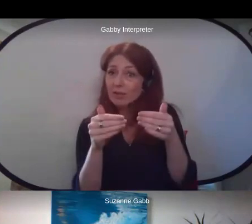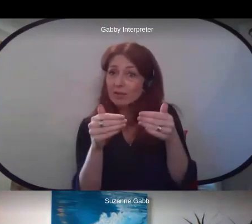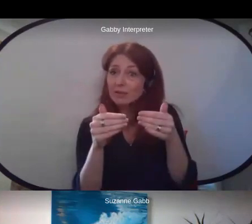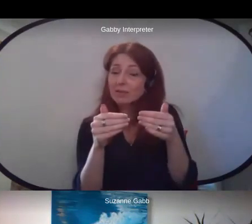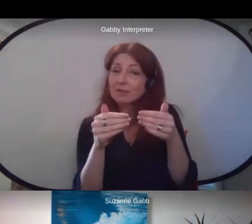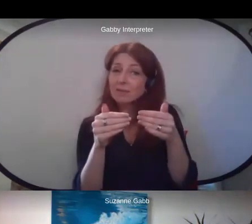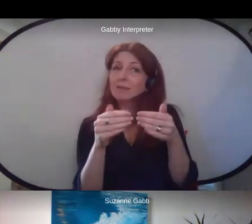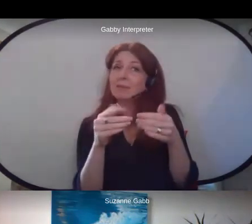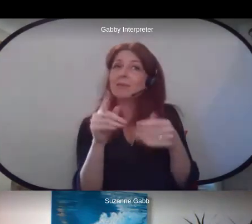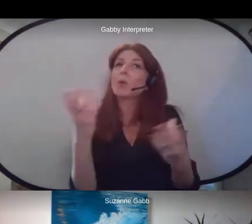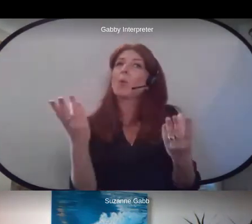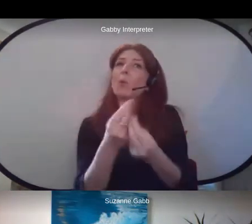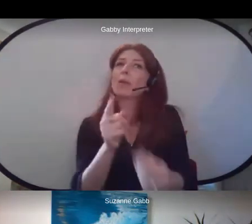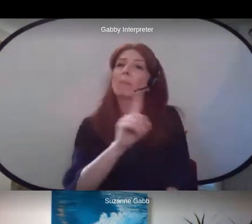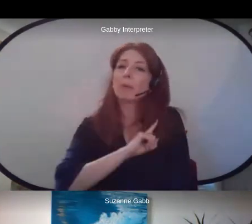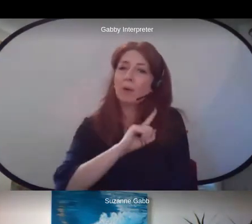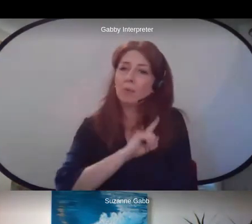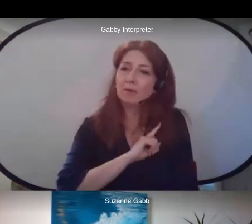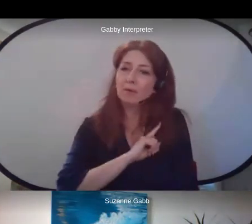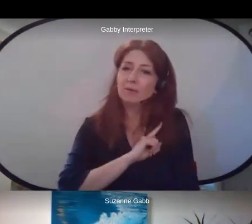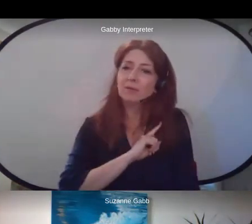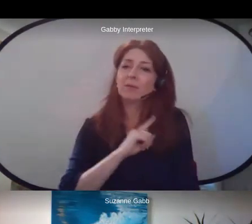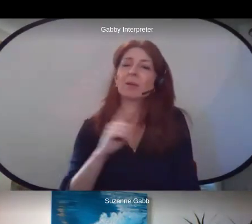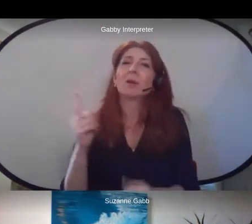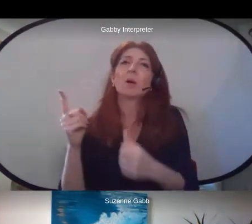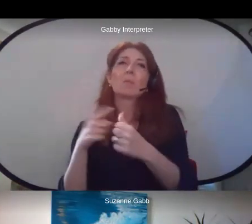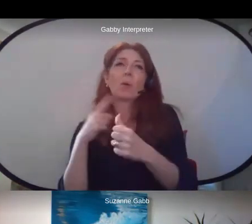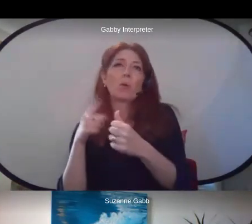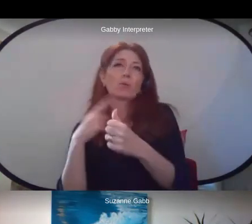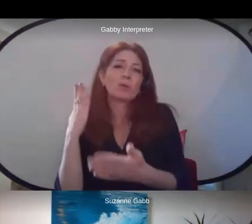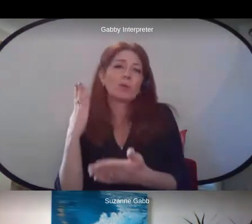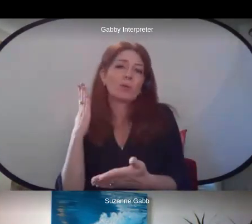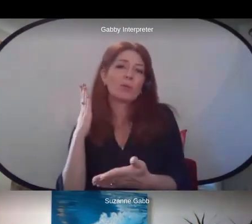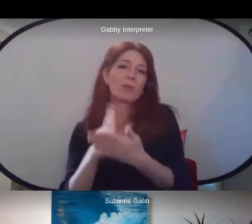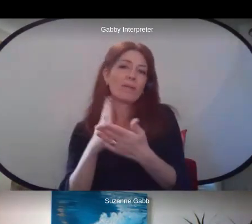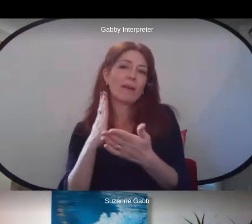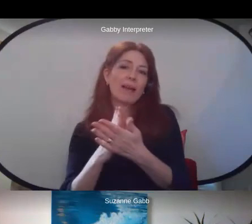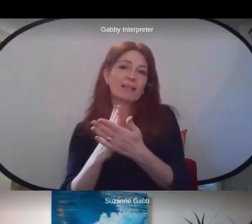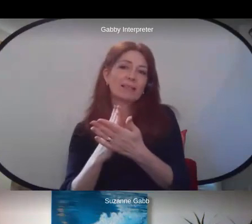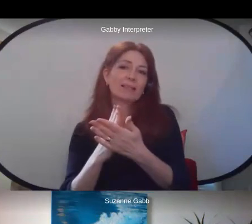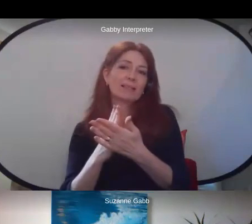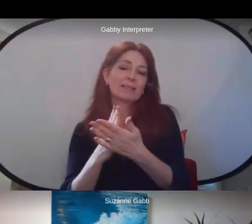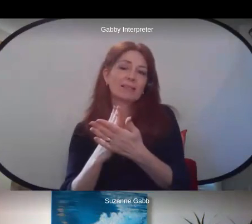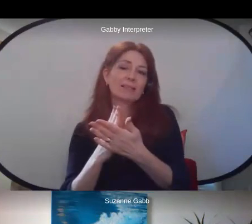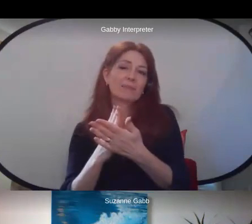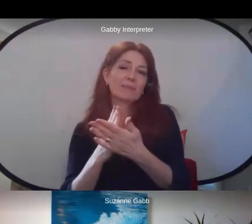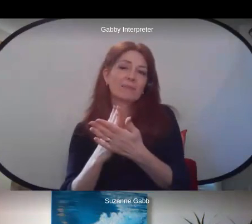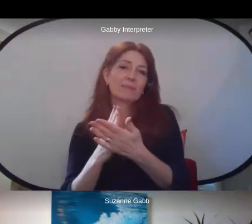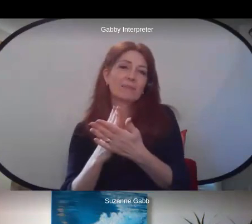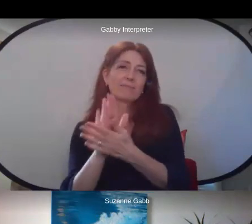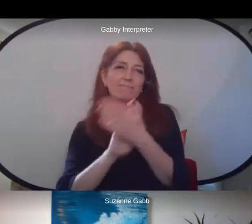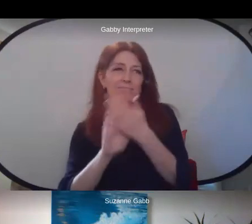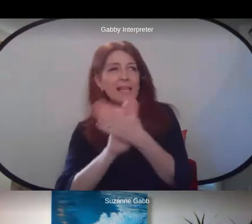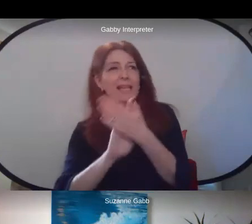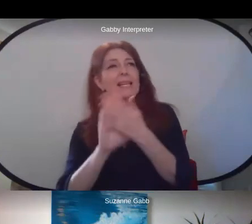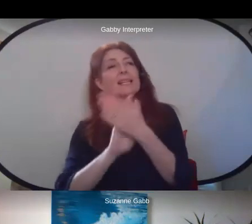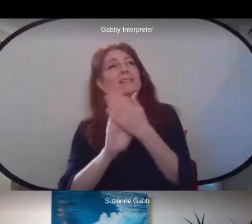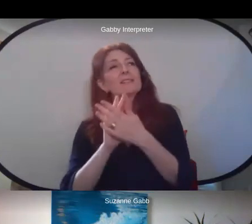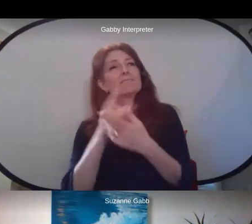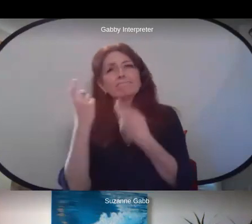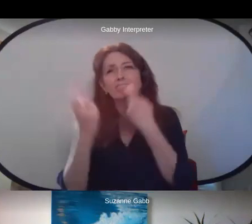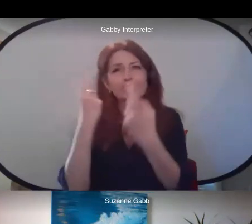purpose, I guess, as well, but also the fact that it's got to allow you to find out something that you didn't already know. I